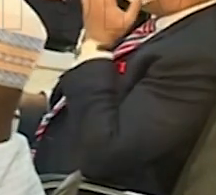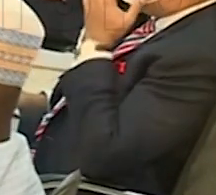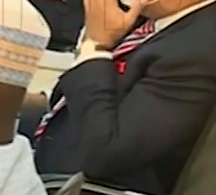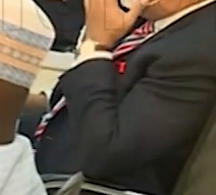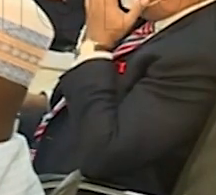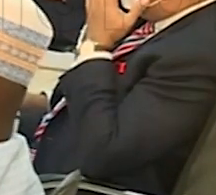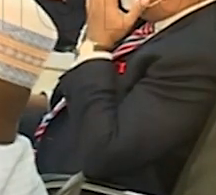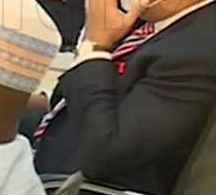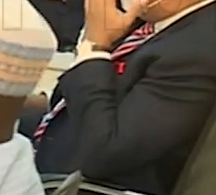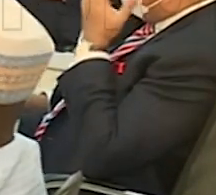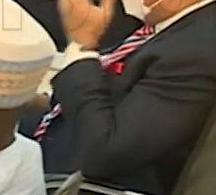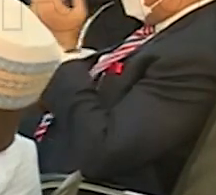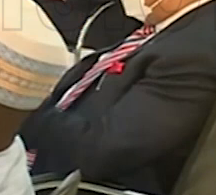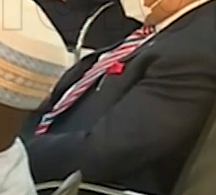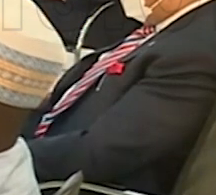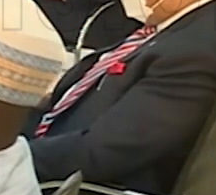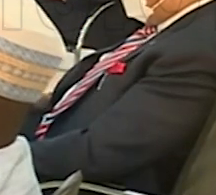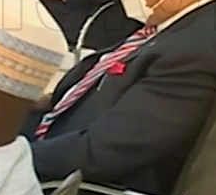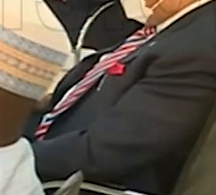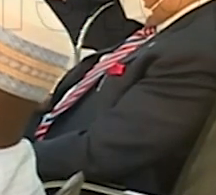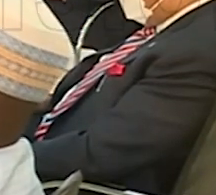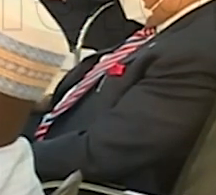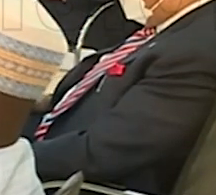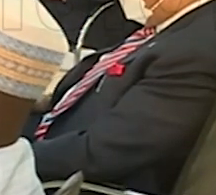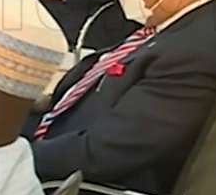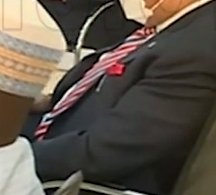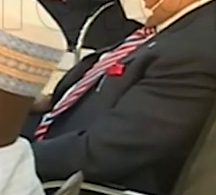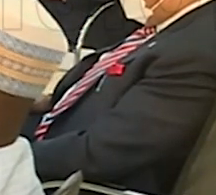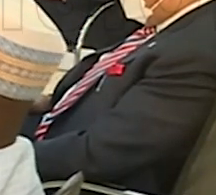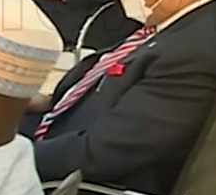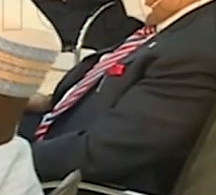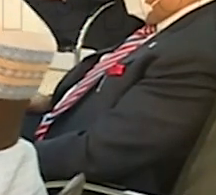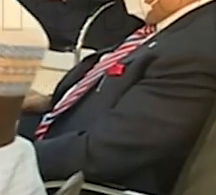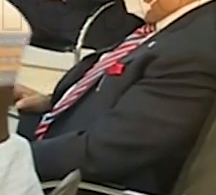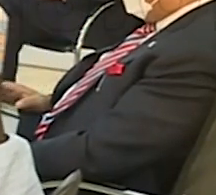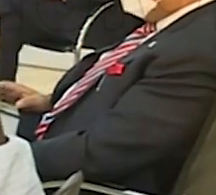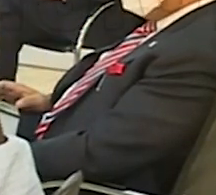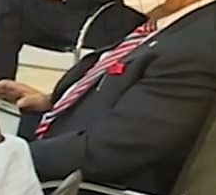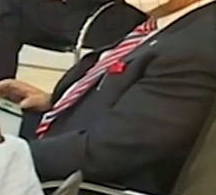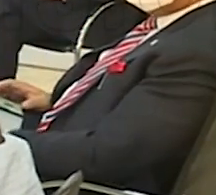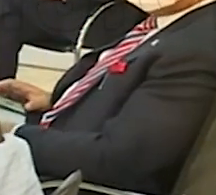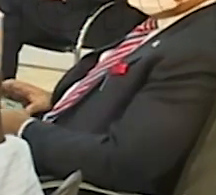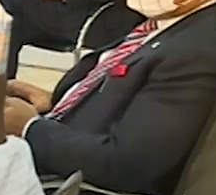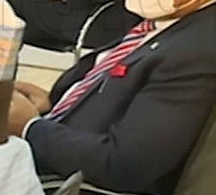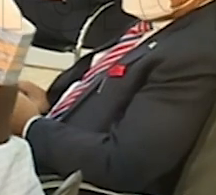Thank you. We will now invite the chairman of the PTF to round it up.